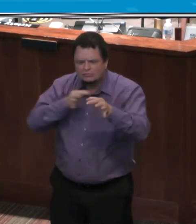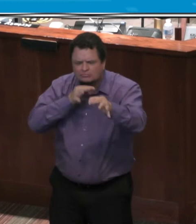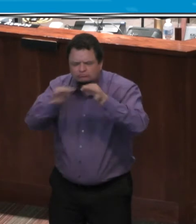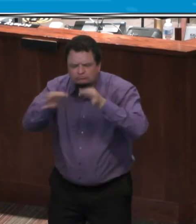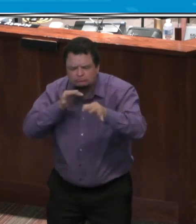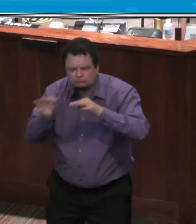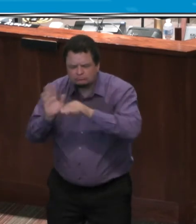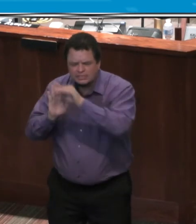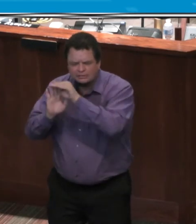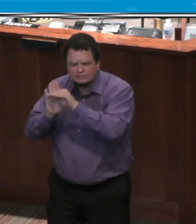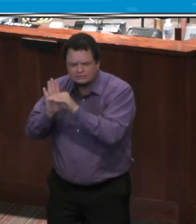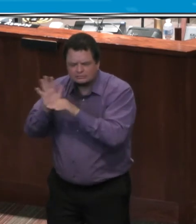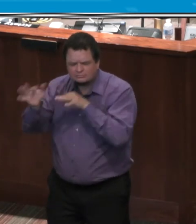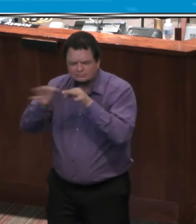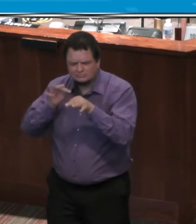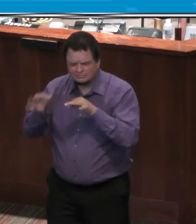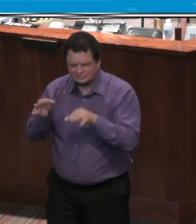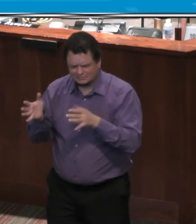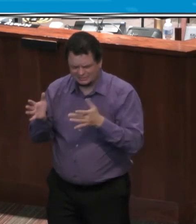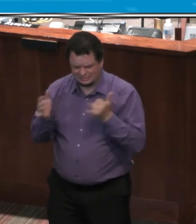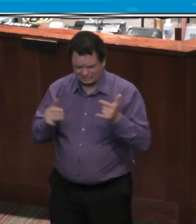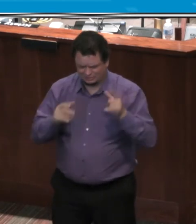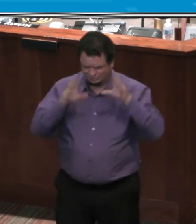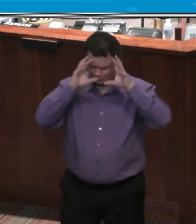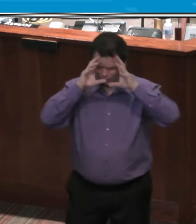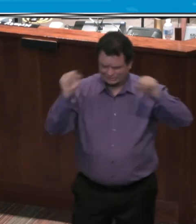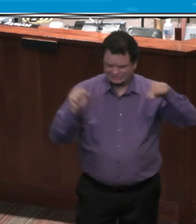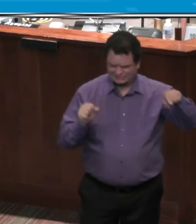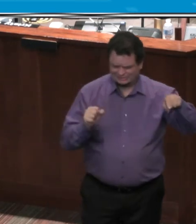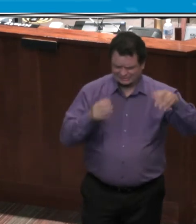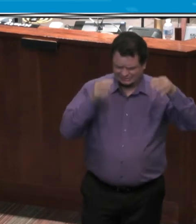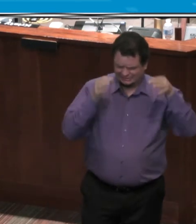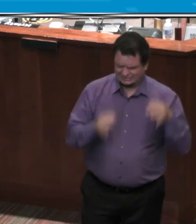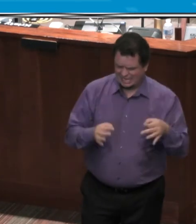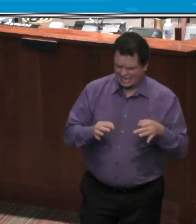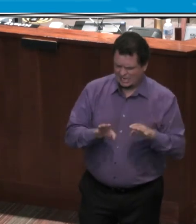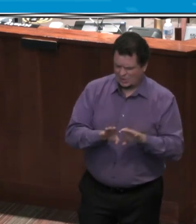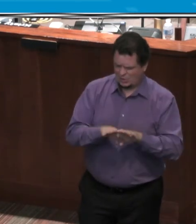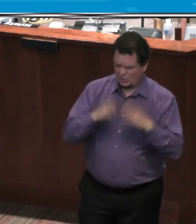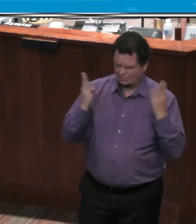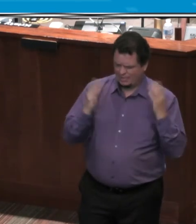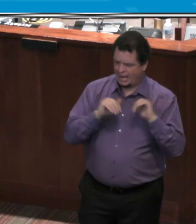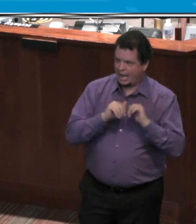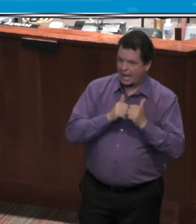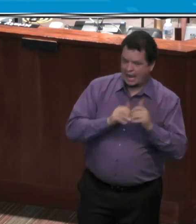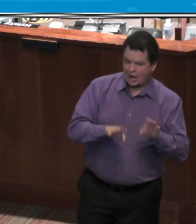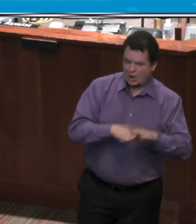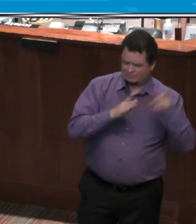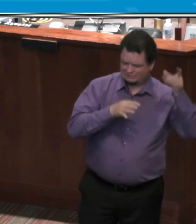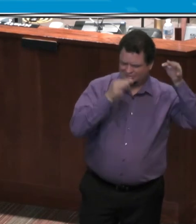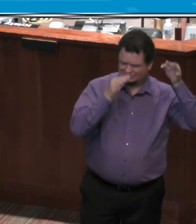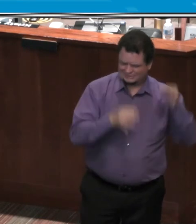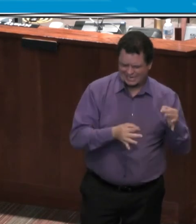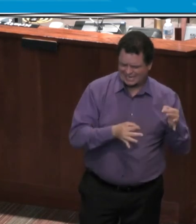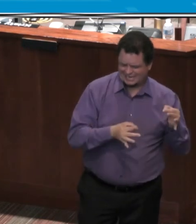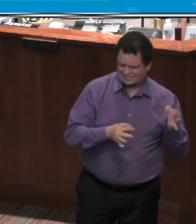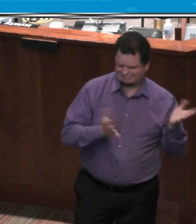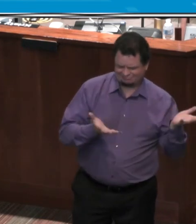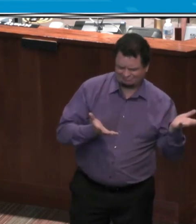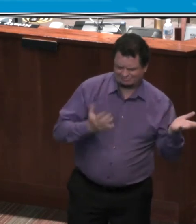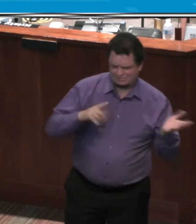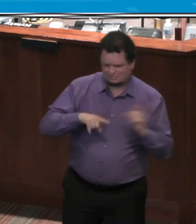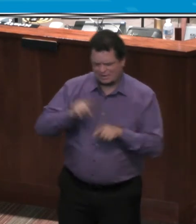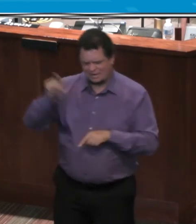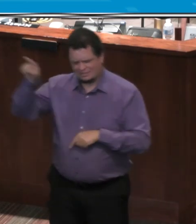as to how to reopen. They've allowed us to provide in-person education where possible, to make the decision to go remote if